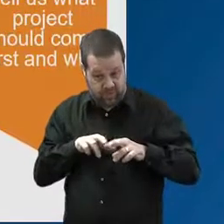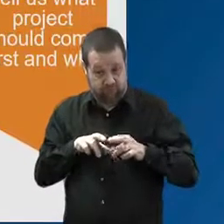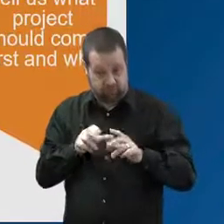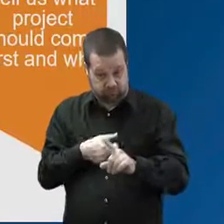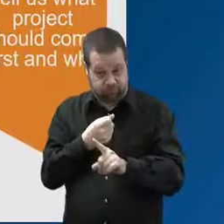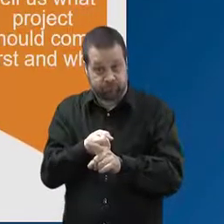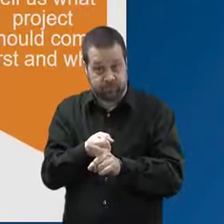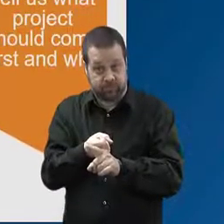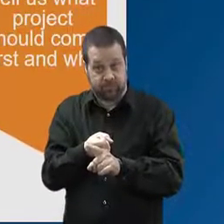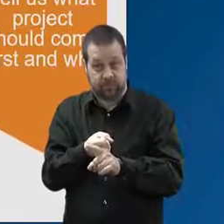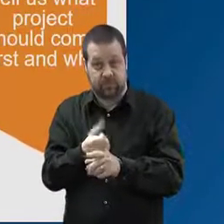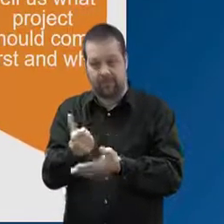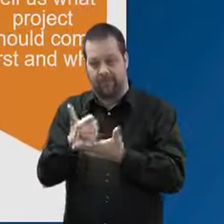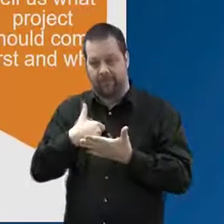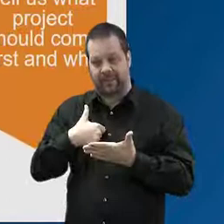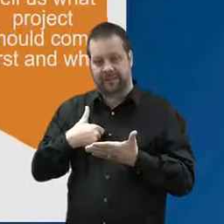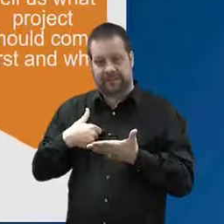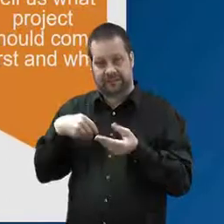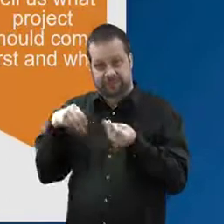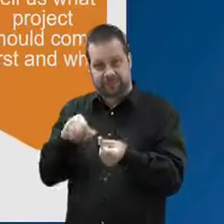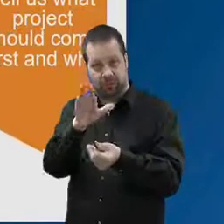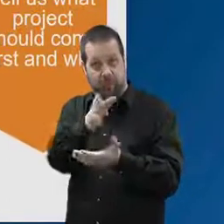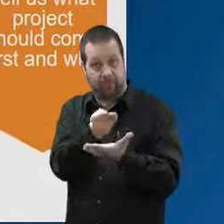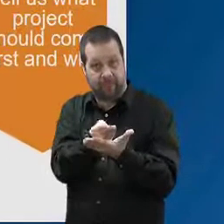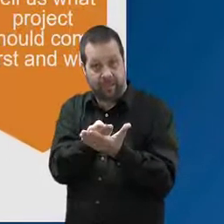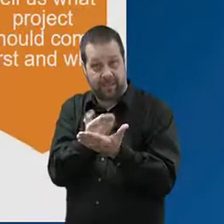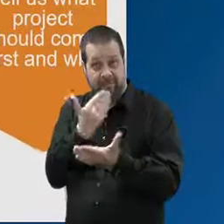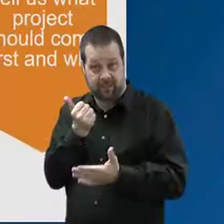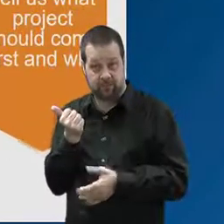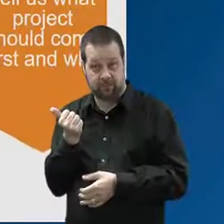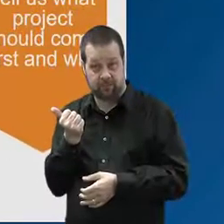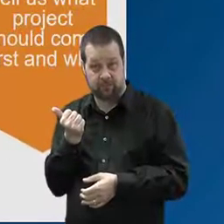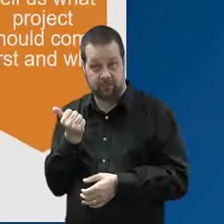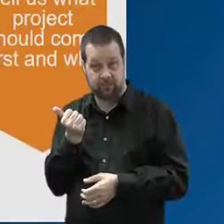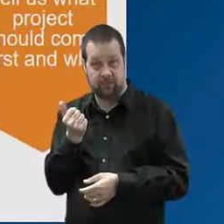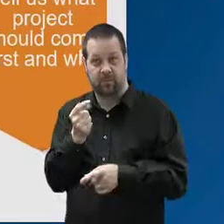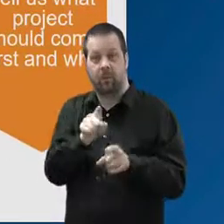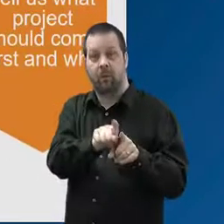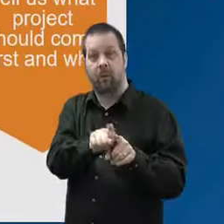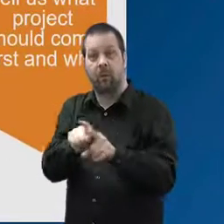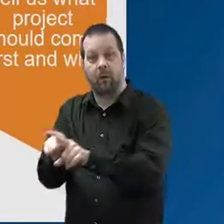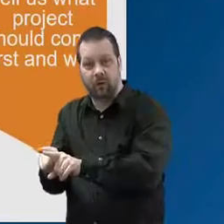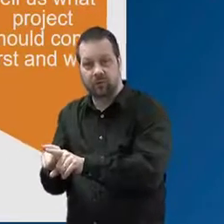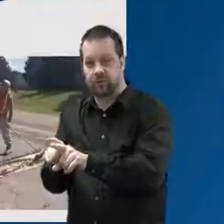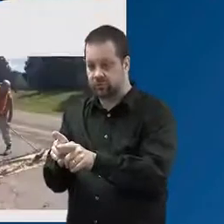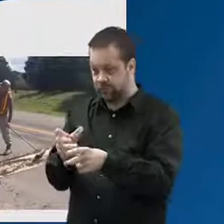more effective with your money, and 3. Ensuring that we are investing where we should.